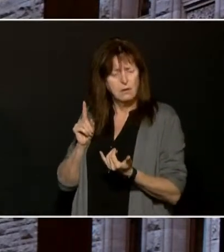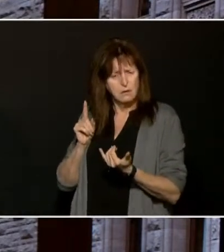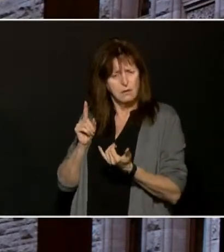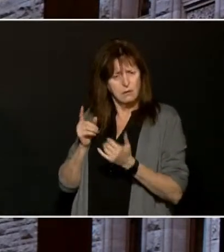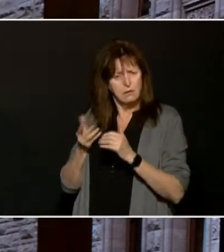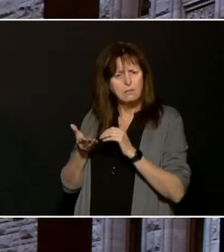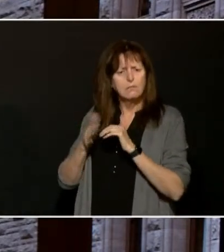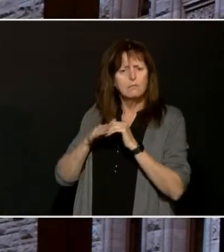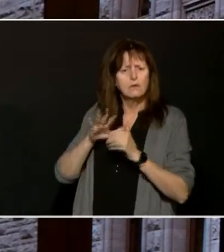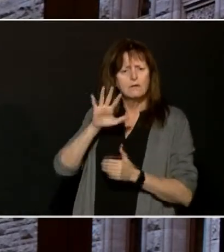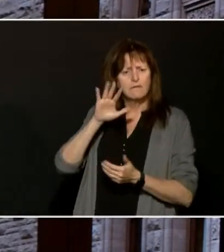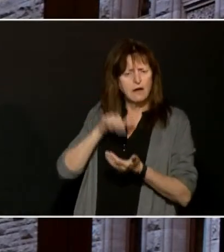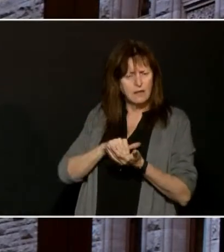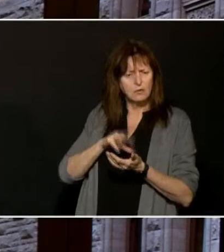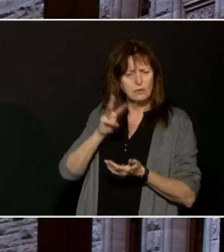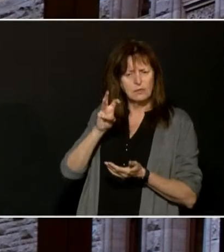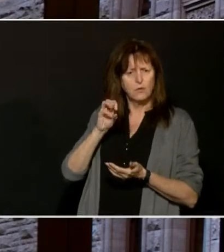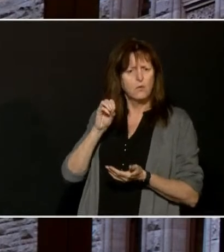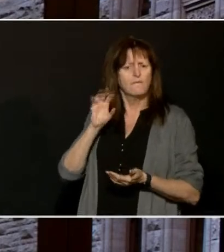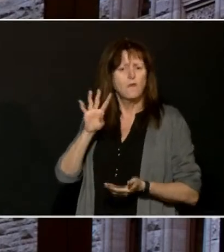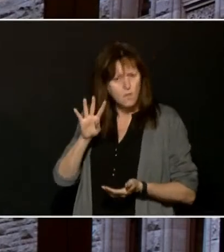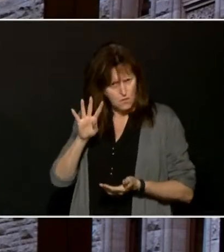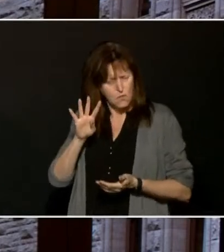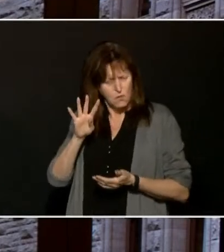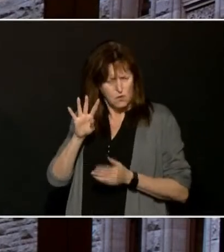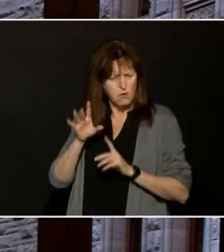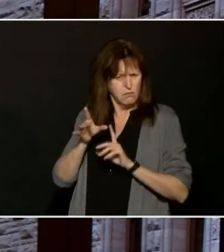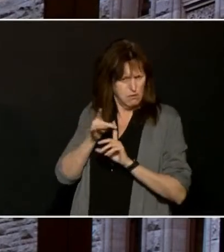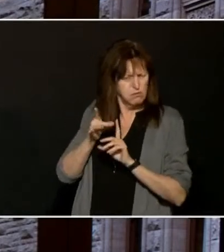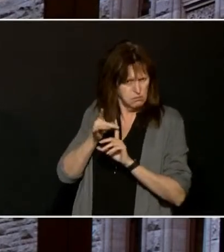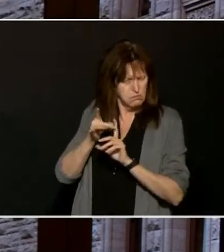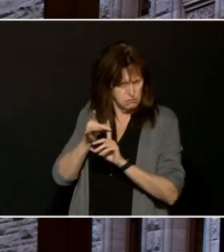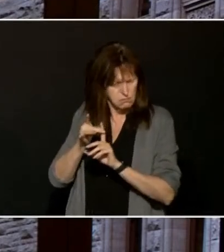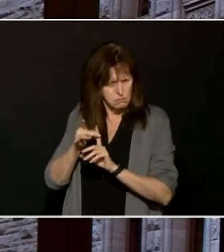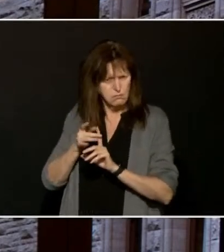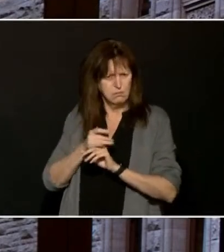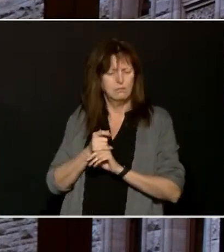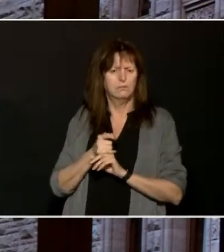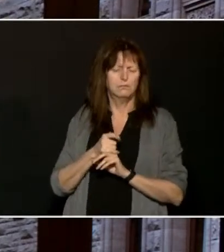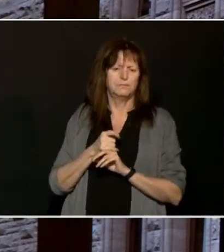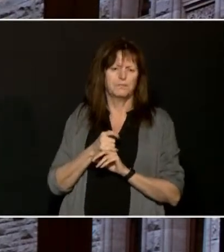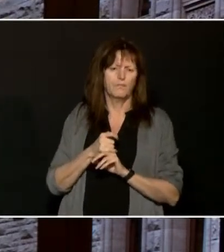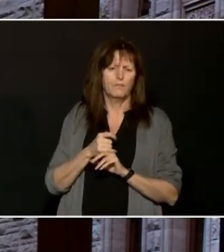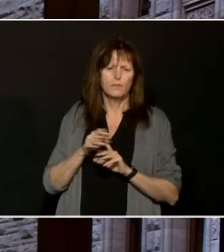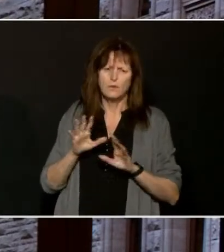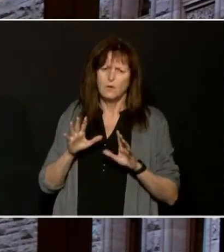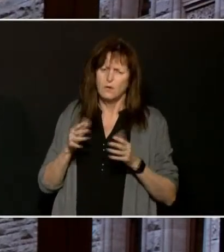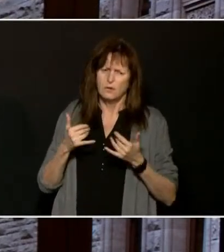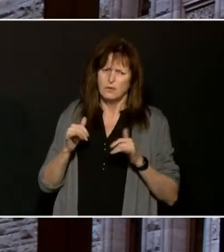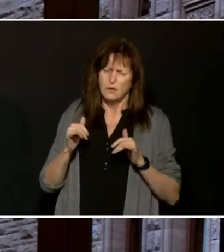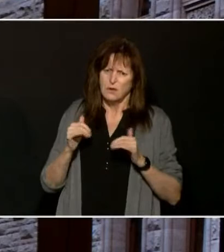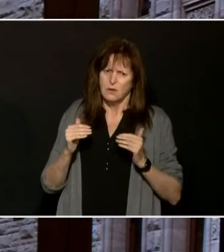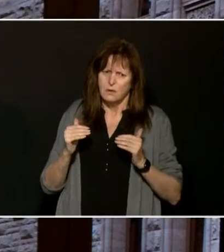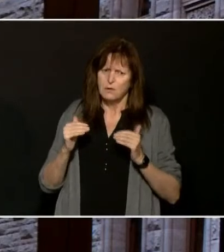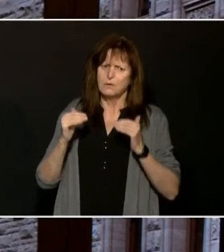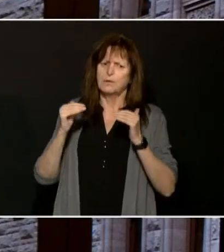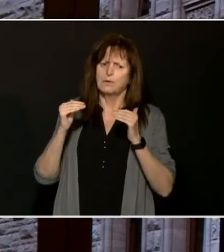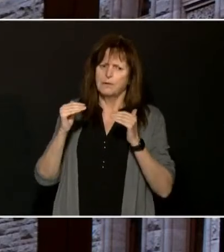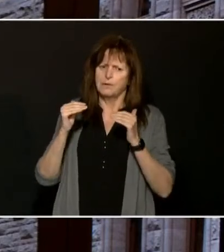5,604 cases of COVID-19. So you can still see we have substantial numbers accruing each